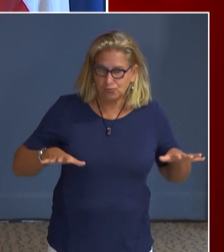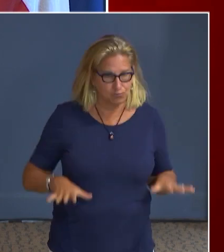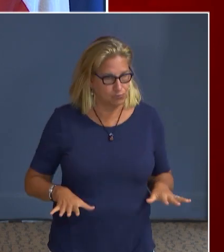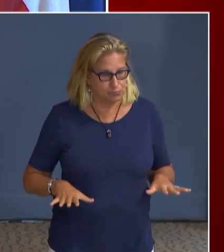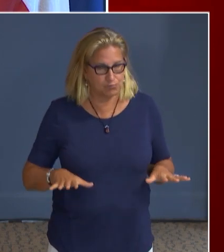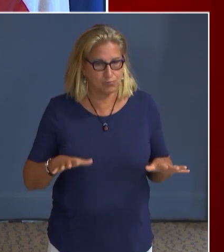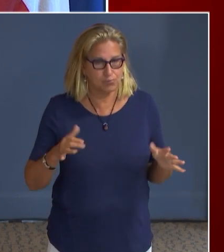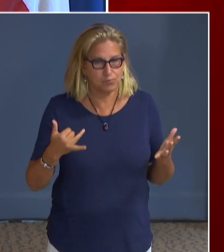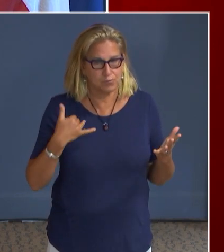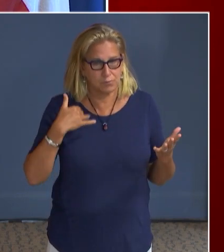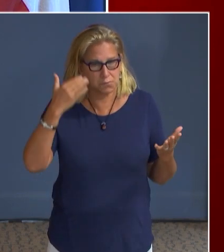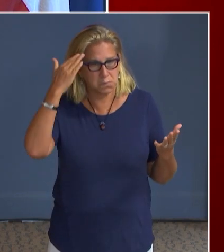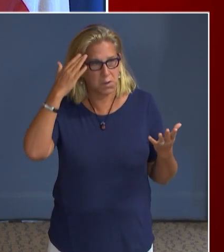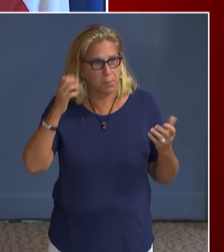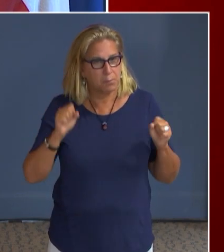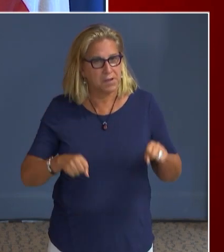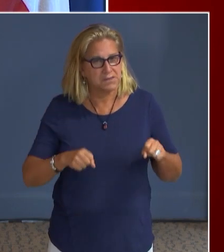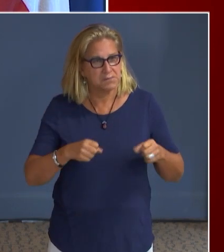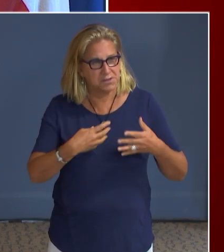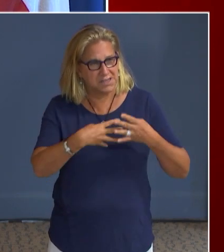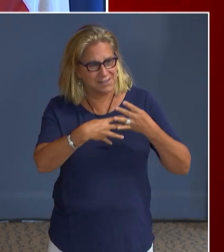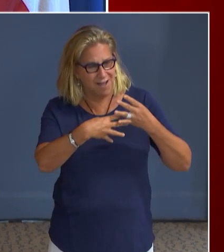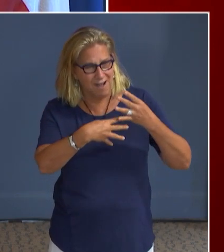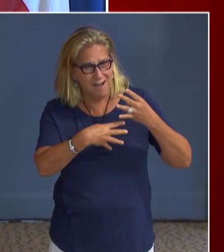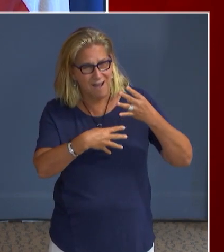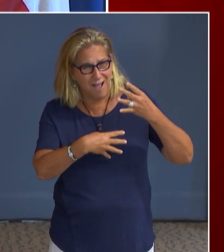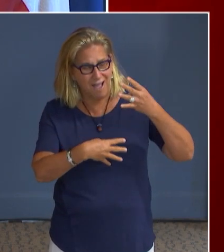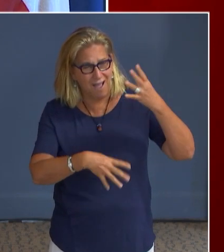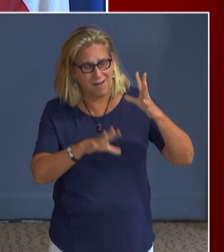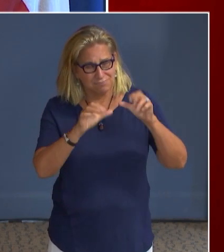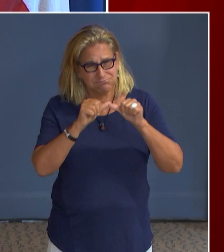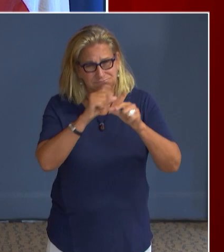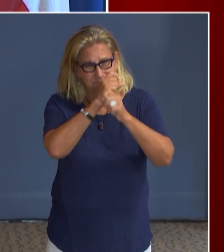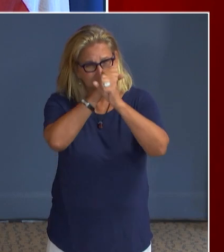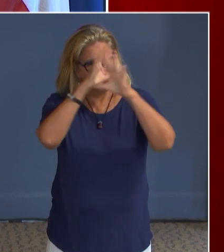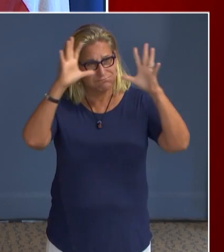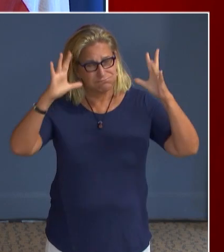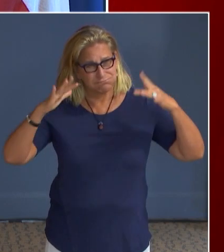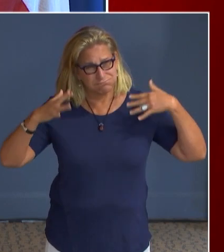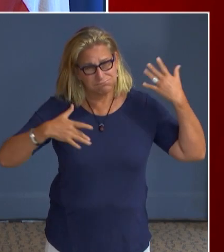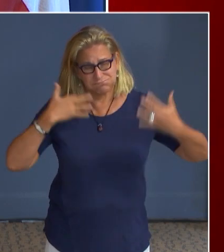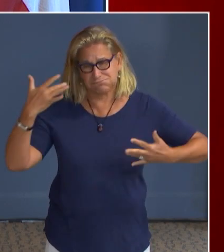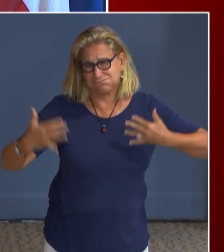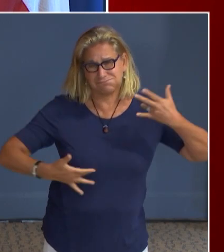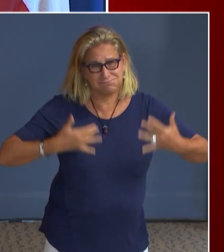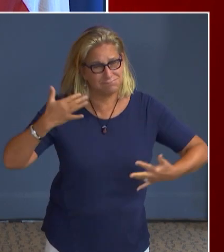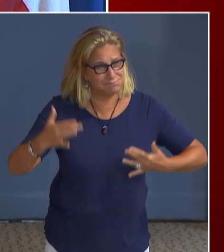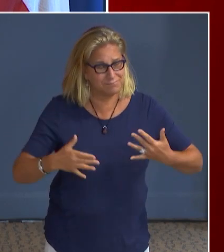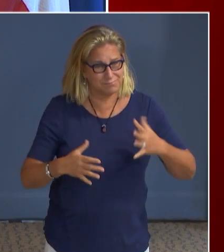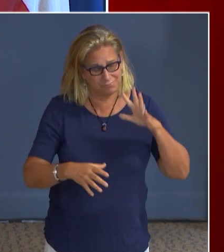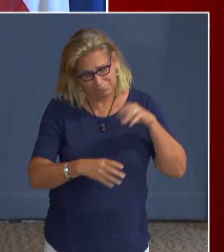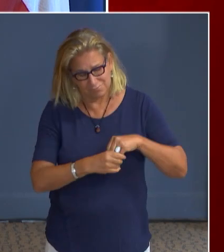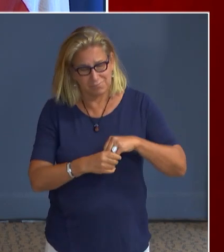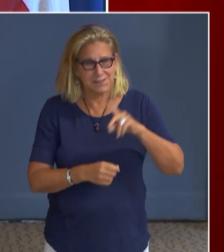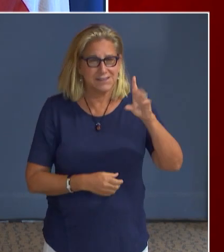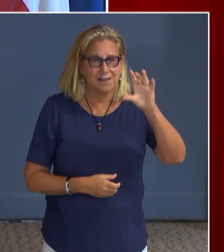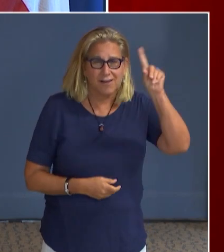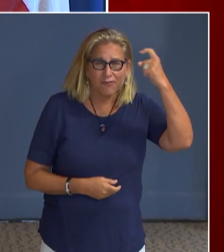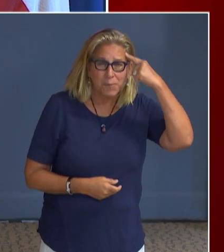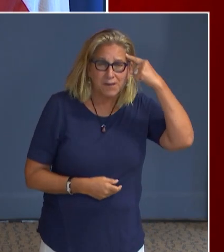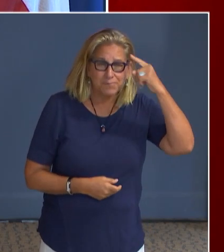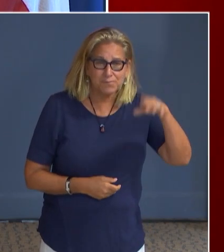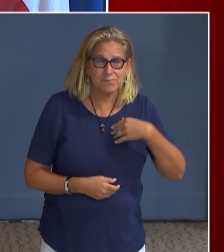the possibilities are endless for me with DC government. I have always wanted to work for